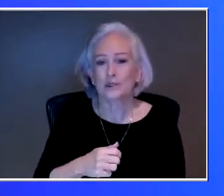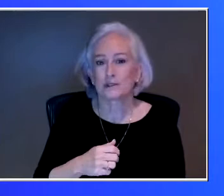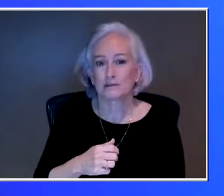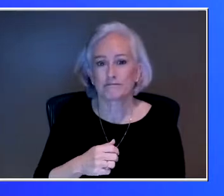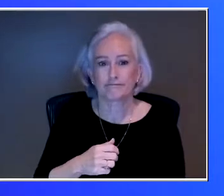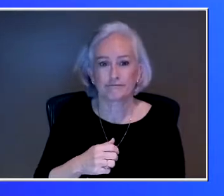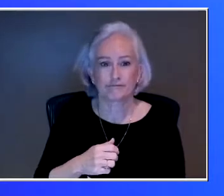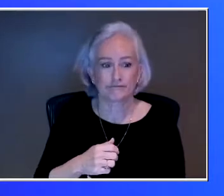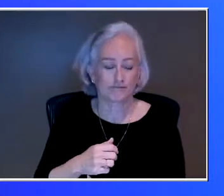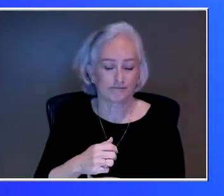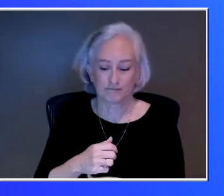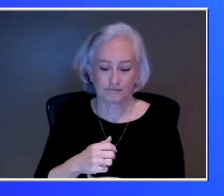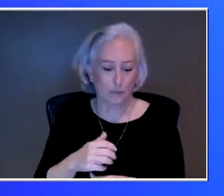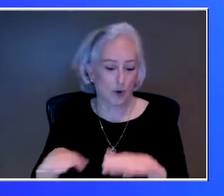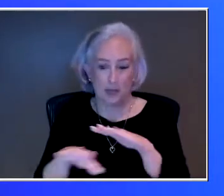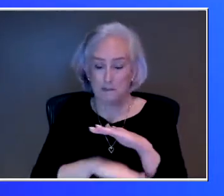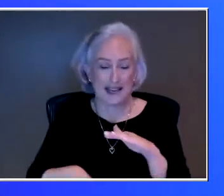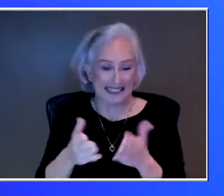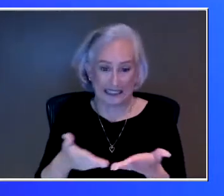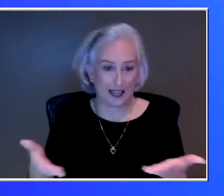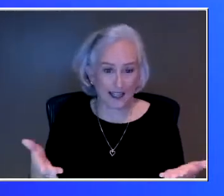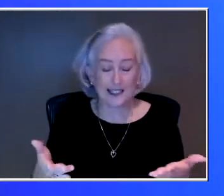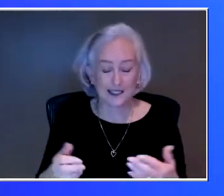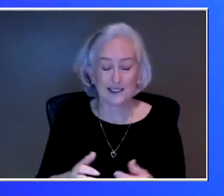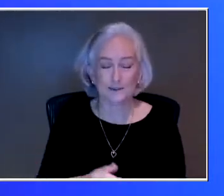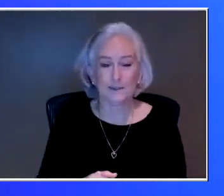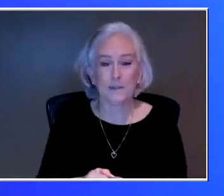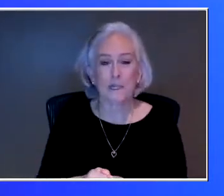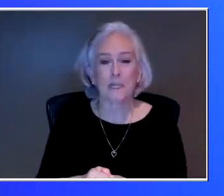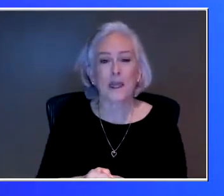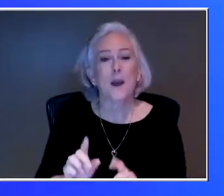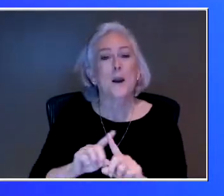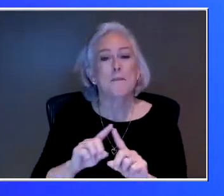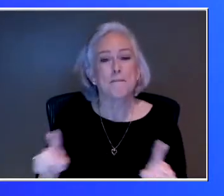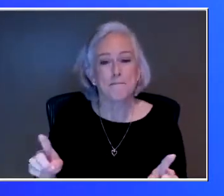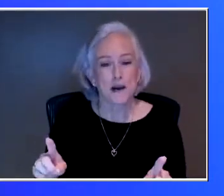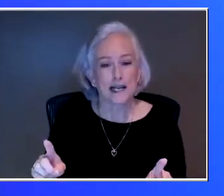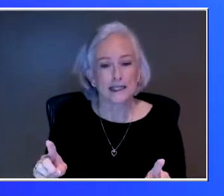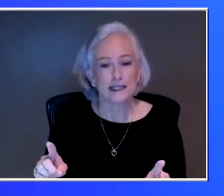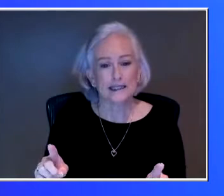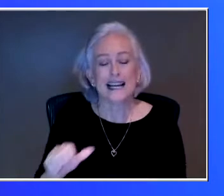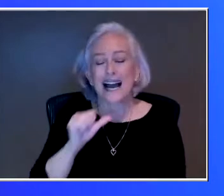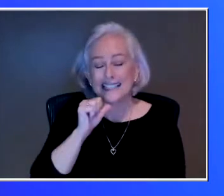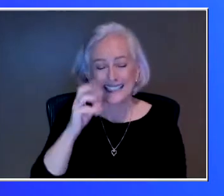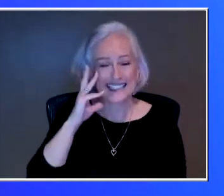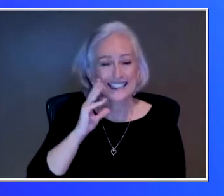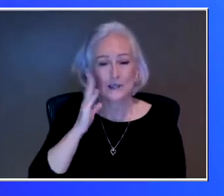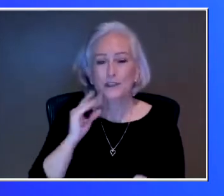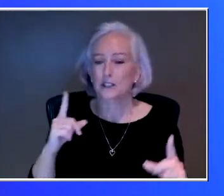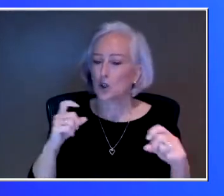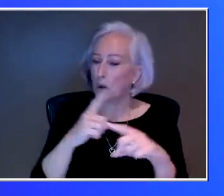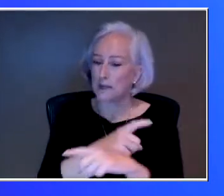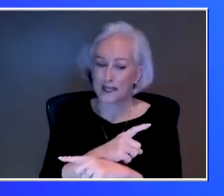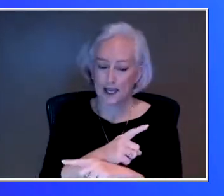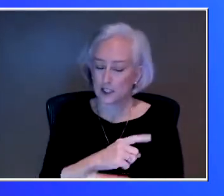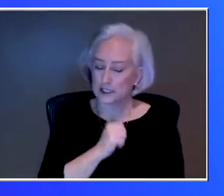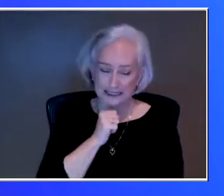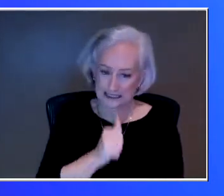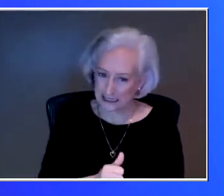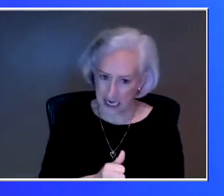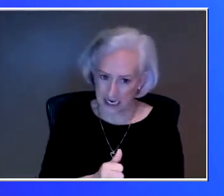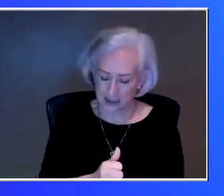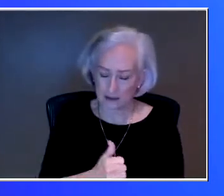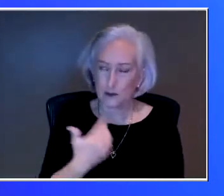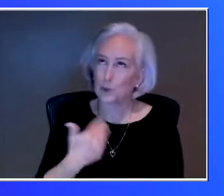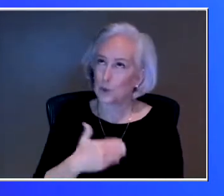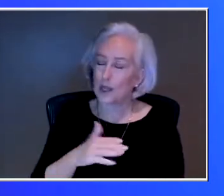Just with some of the basic things, but I didn't have any complications, which was pretty awesome, I